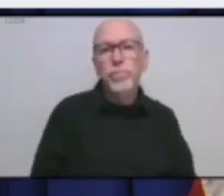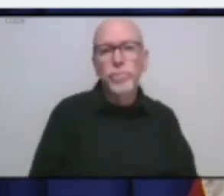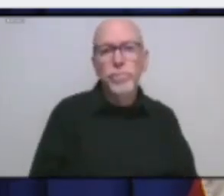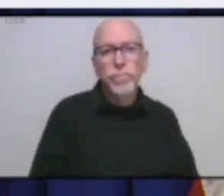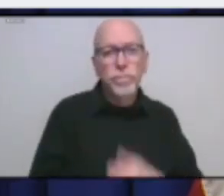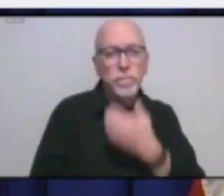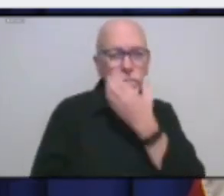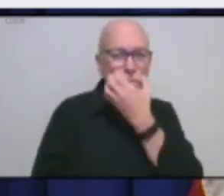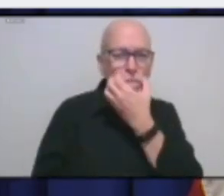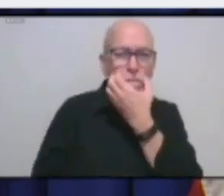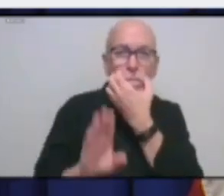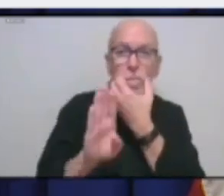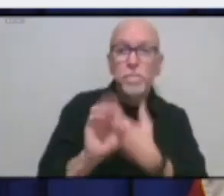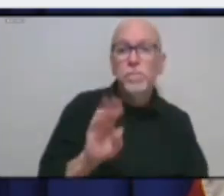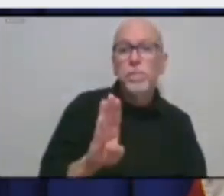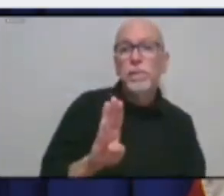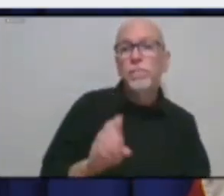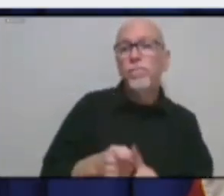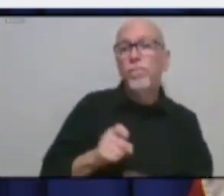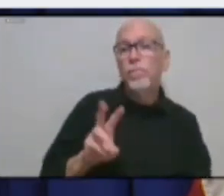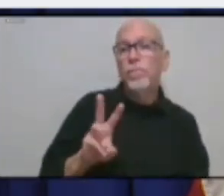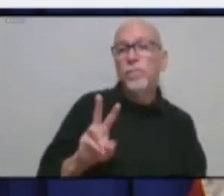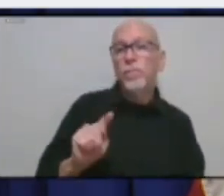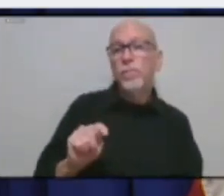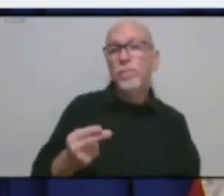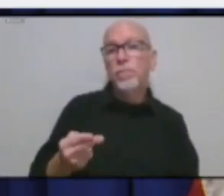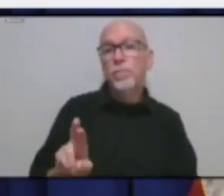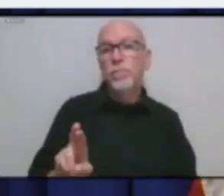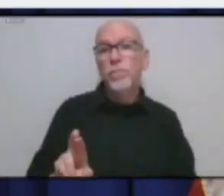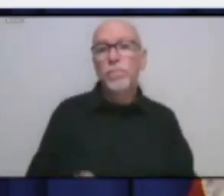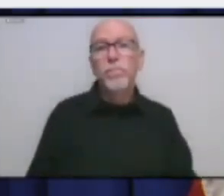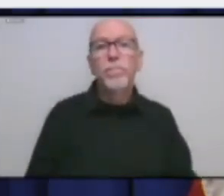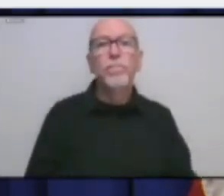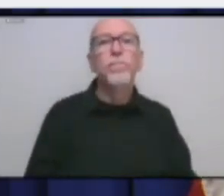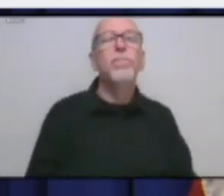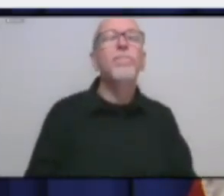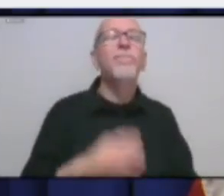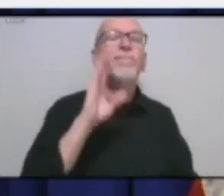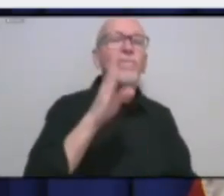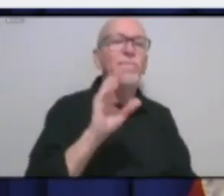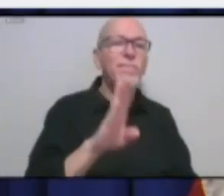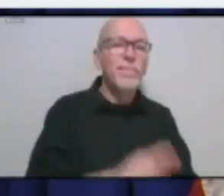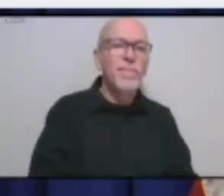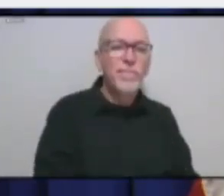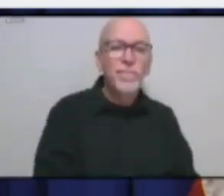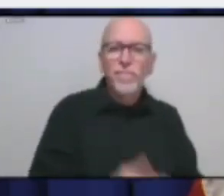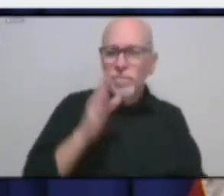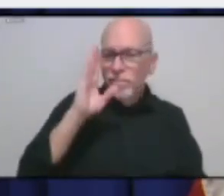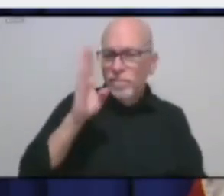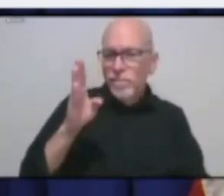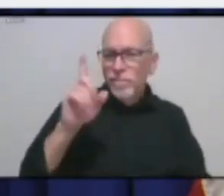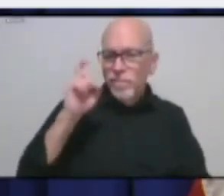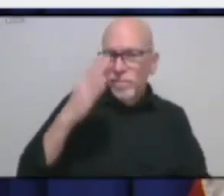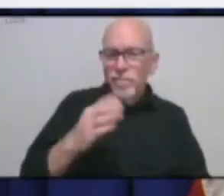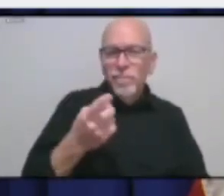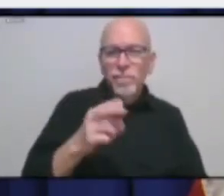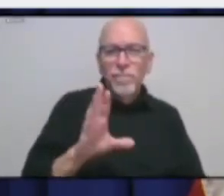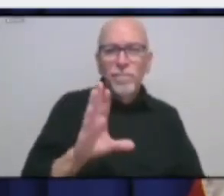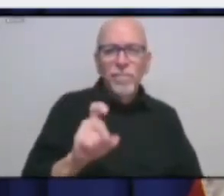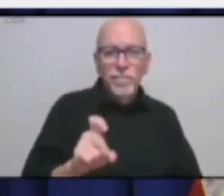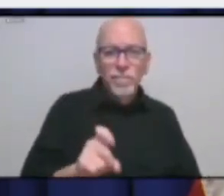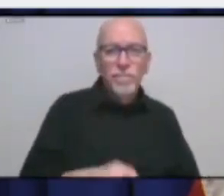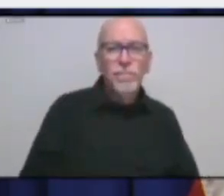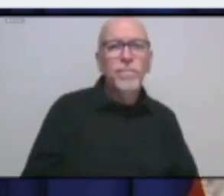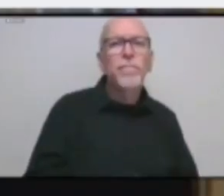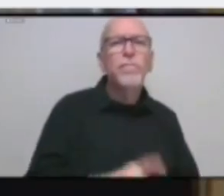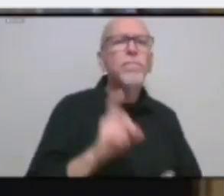with WTHR. Afternoon, Bob. Good afternoon, Governor and Dr. Box.